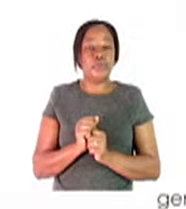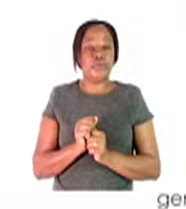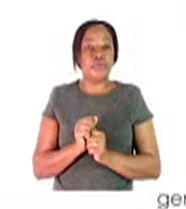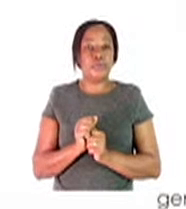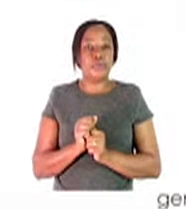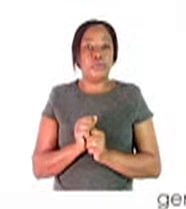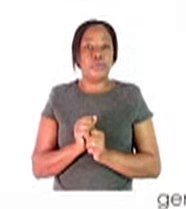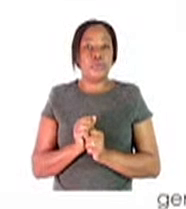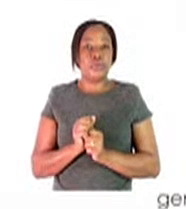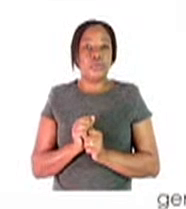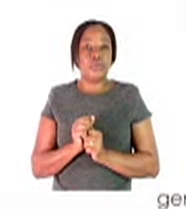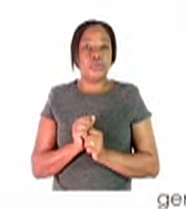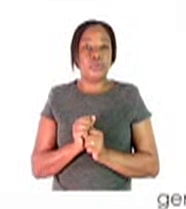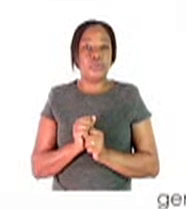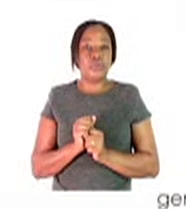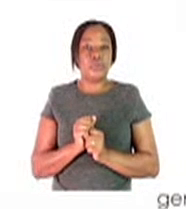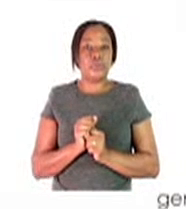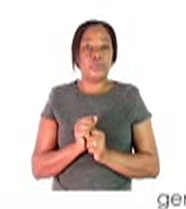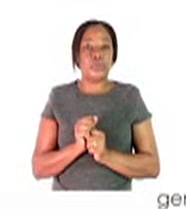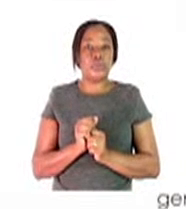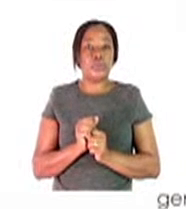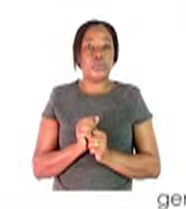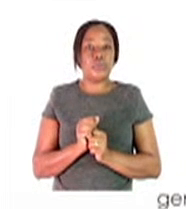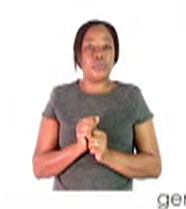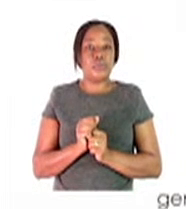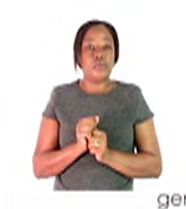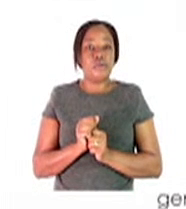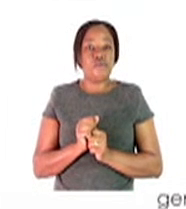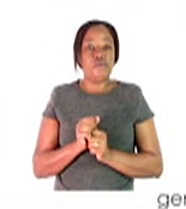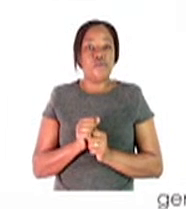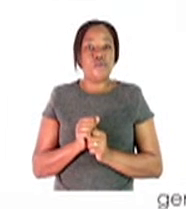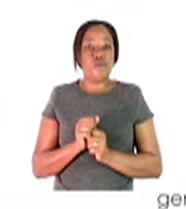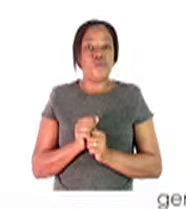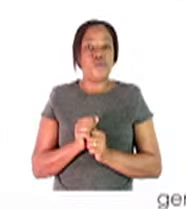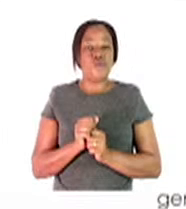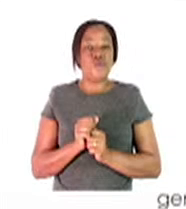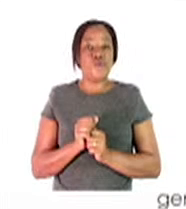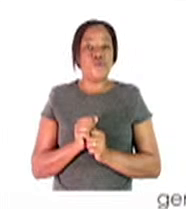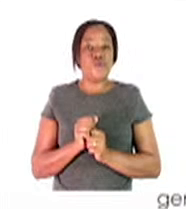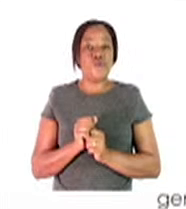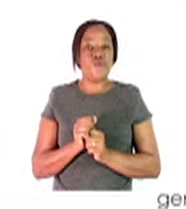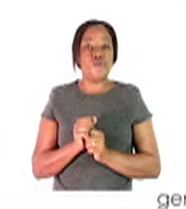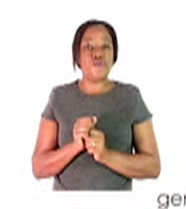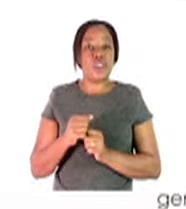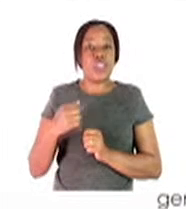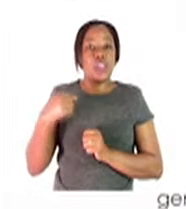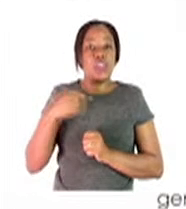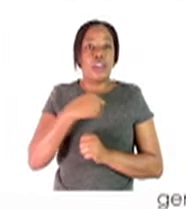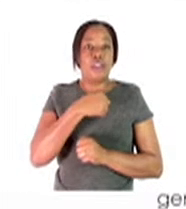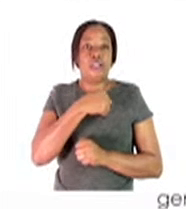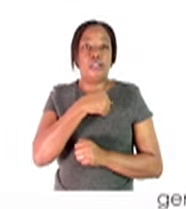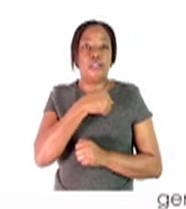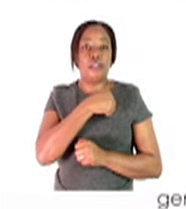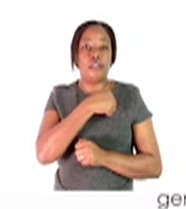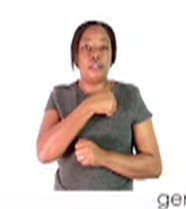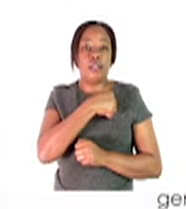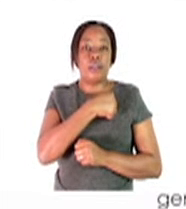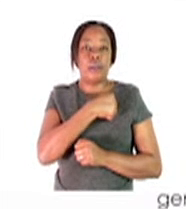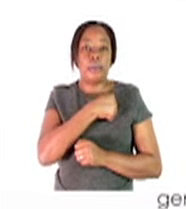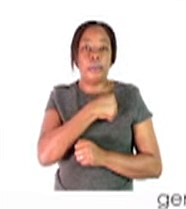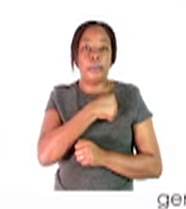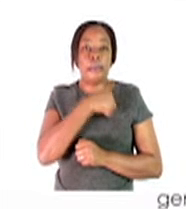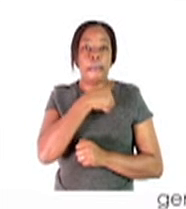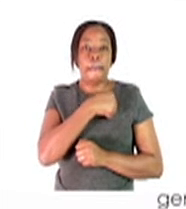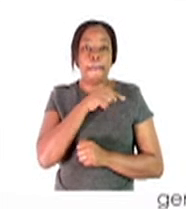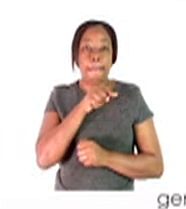All right. The female side is given on the first one, and the male side is empty. Fill it in. Fill the